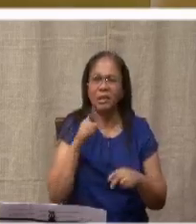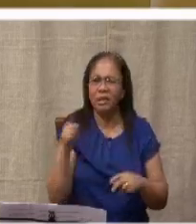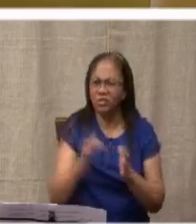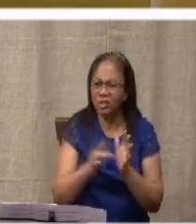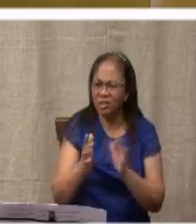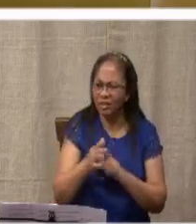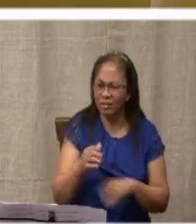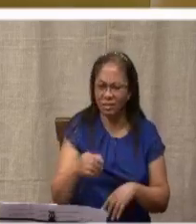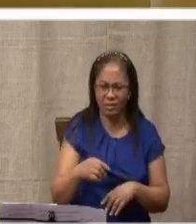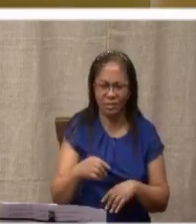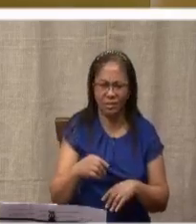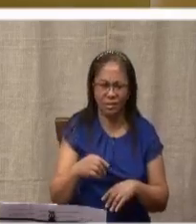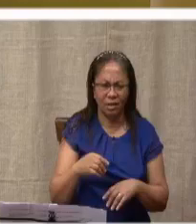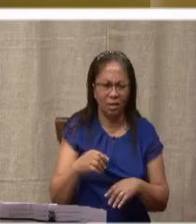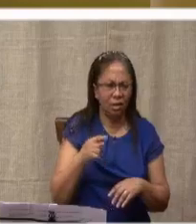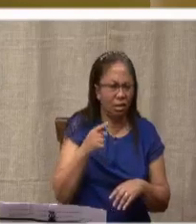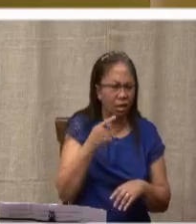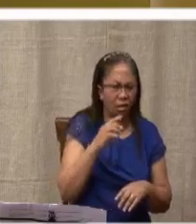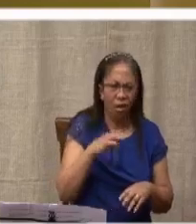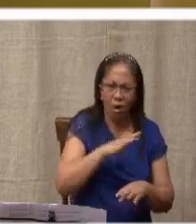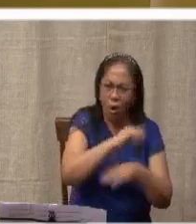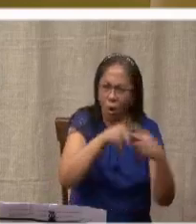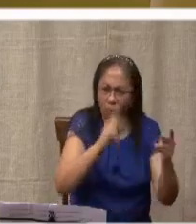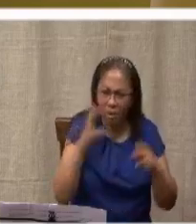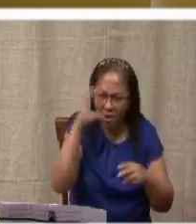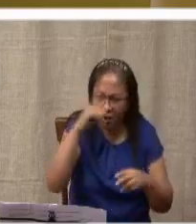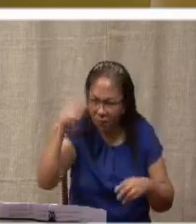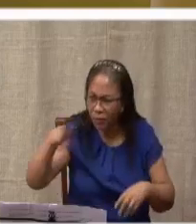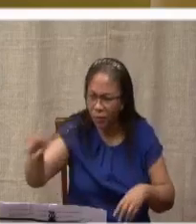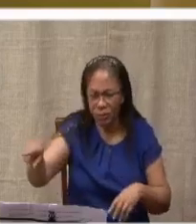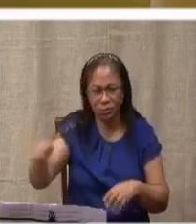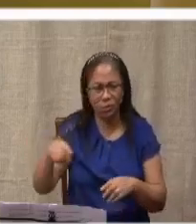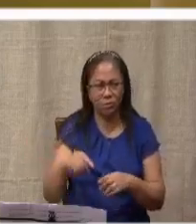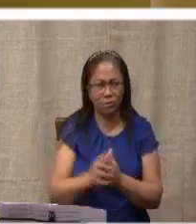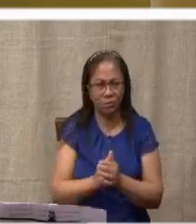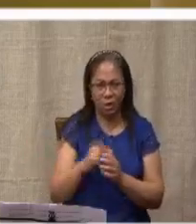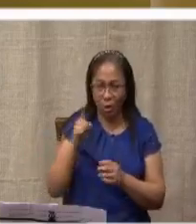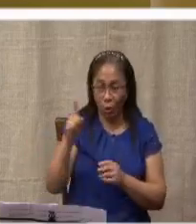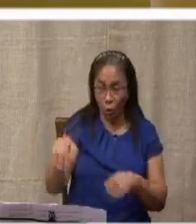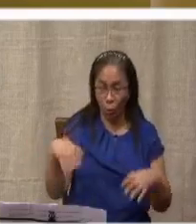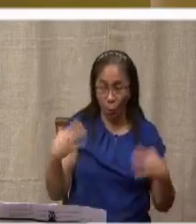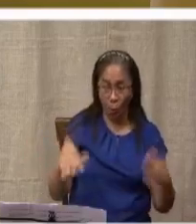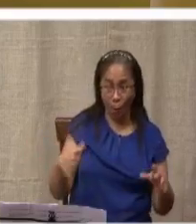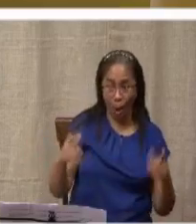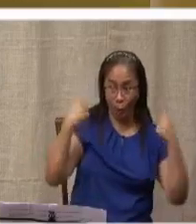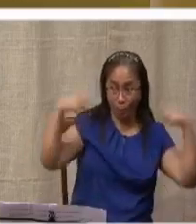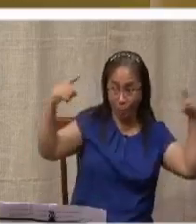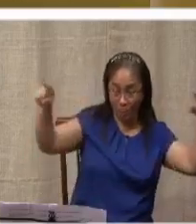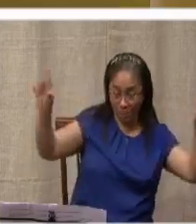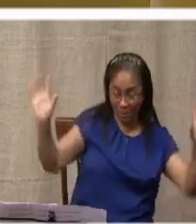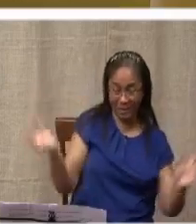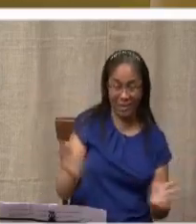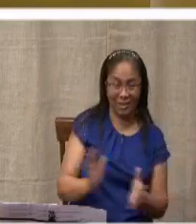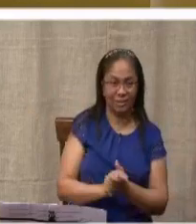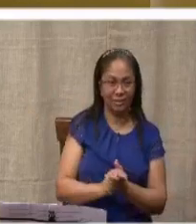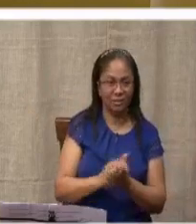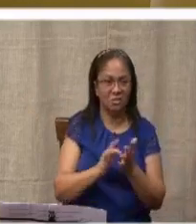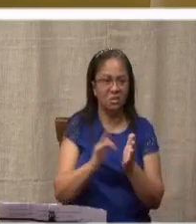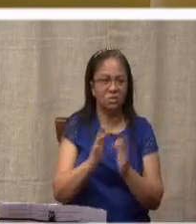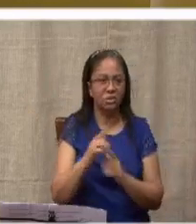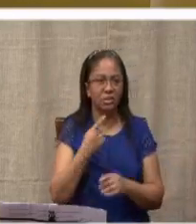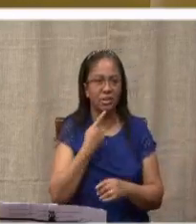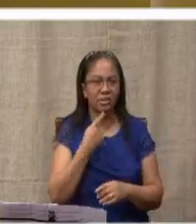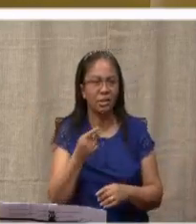companions come looking for him and say look everybody looking for you use a hit what does he